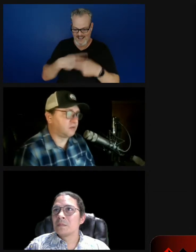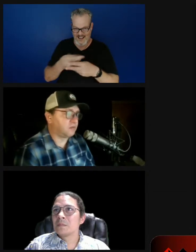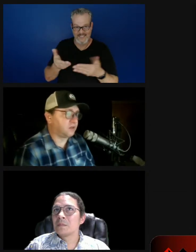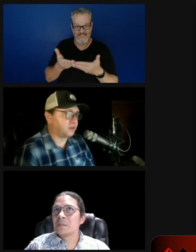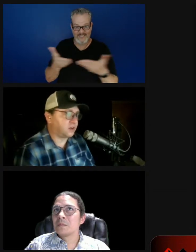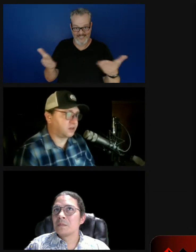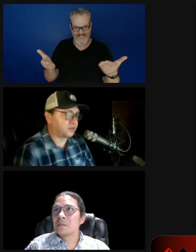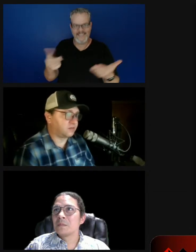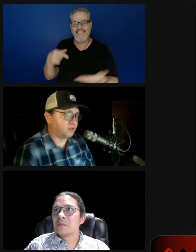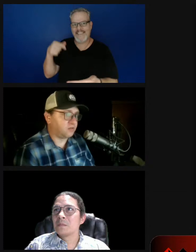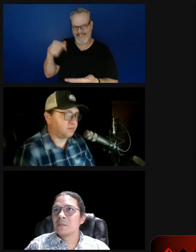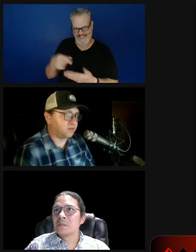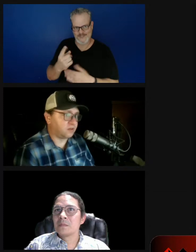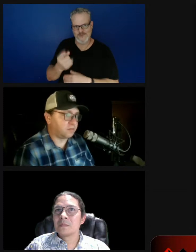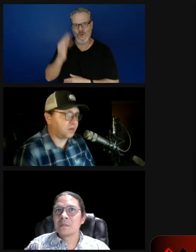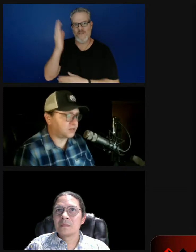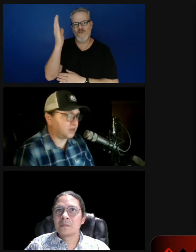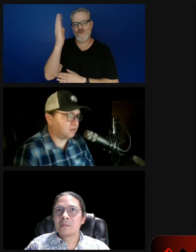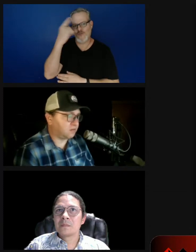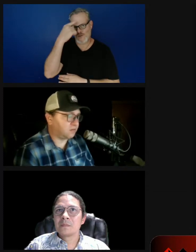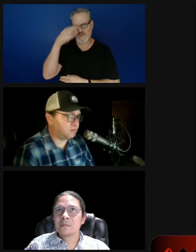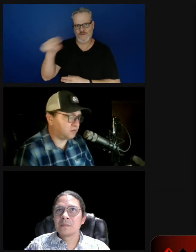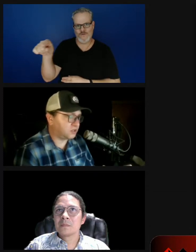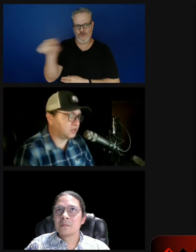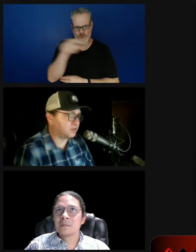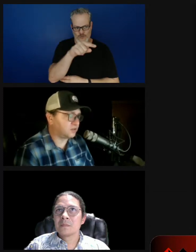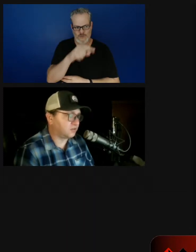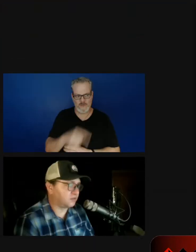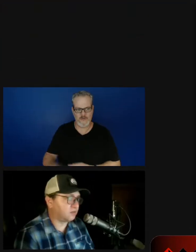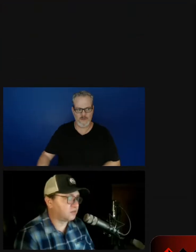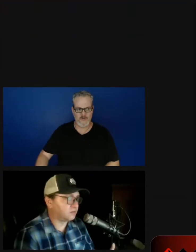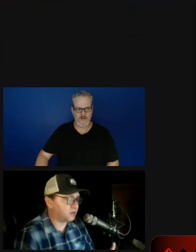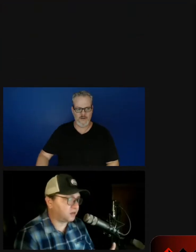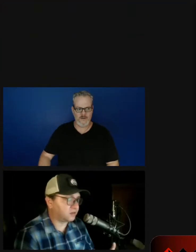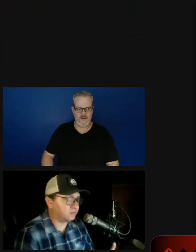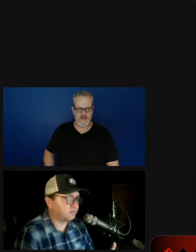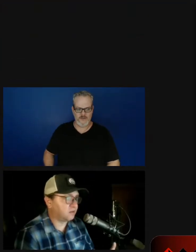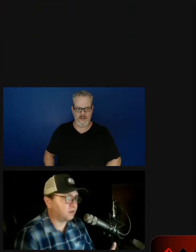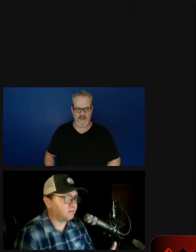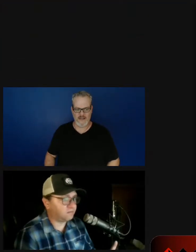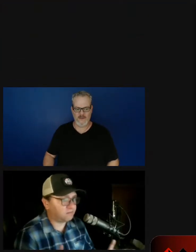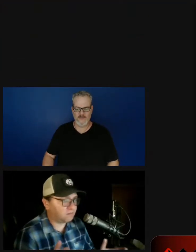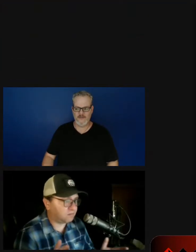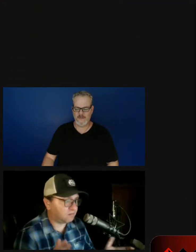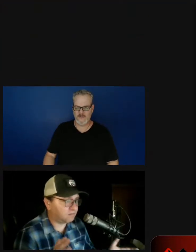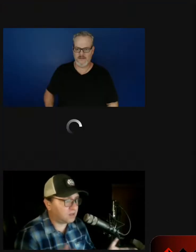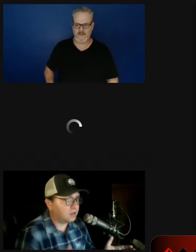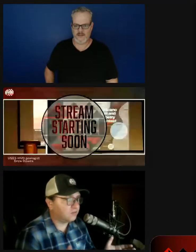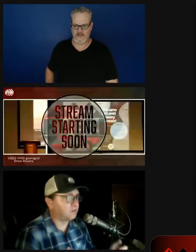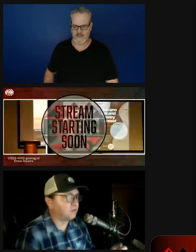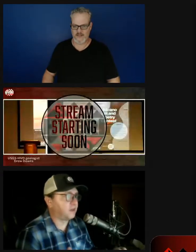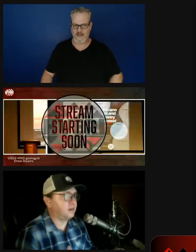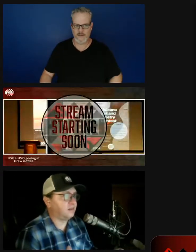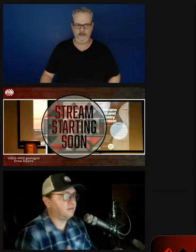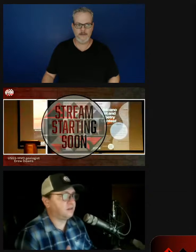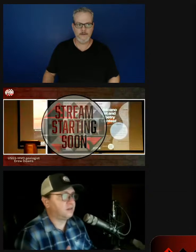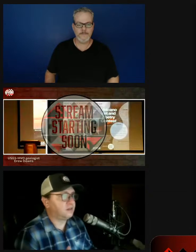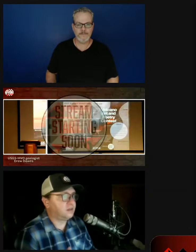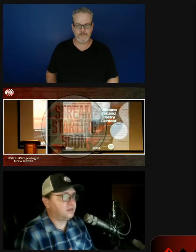this would be one of the talks for you. And Mike Zaller from USGS is also doing some talks, similar